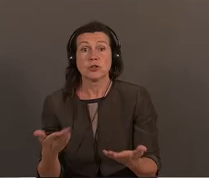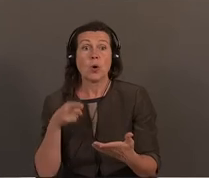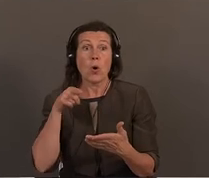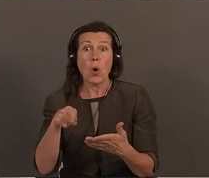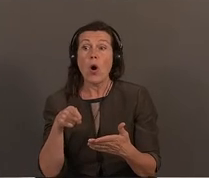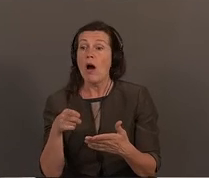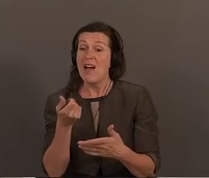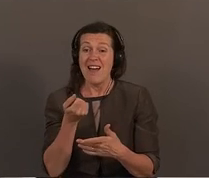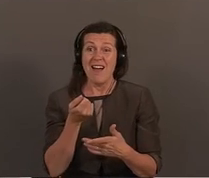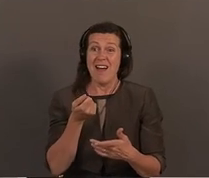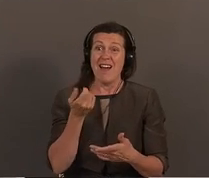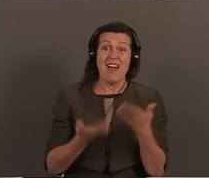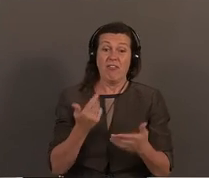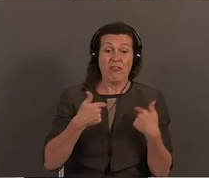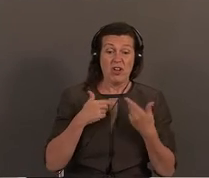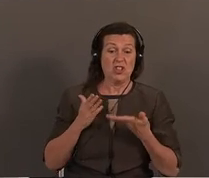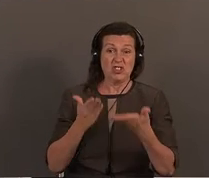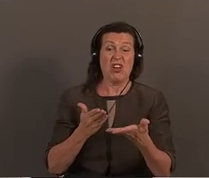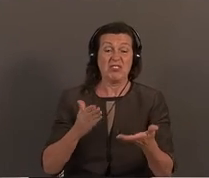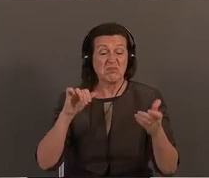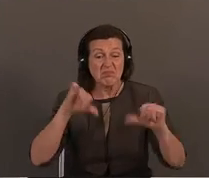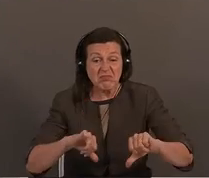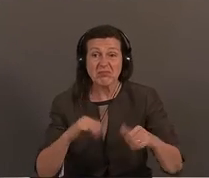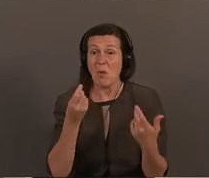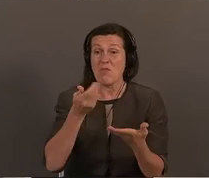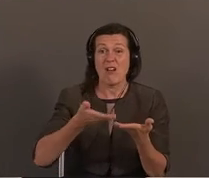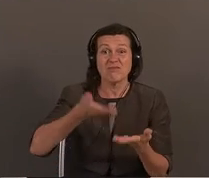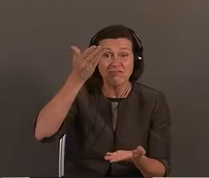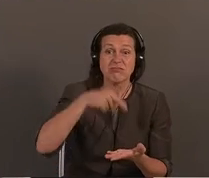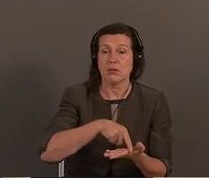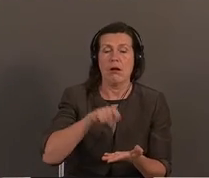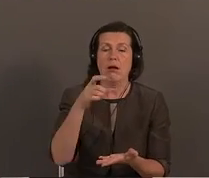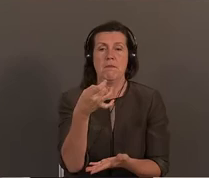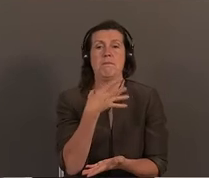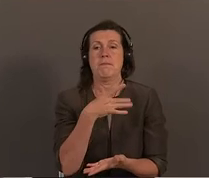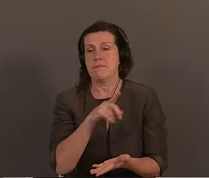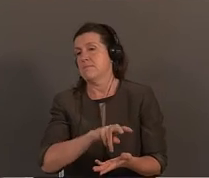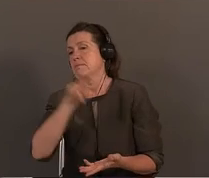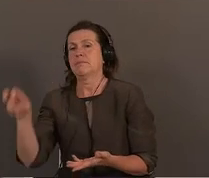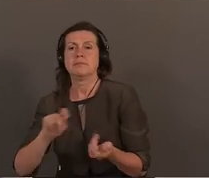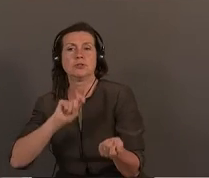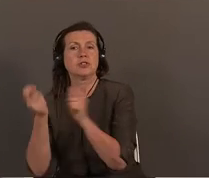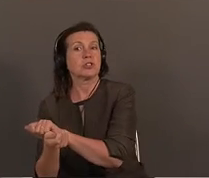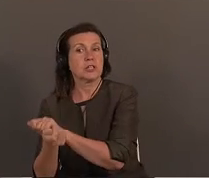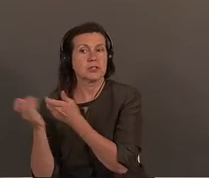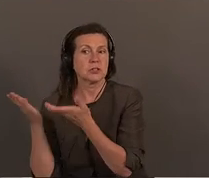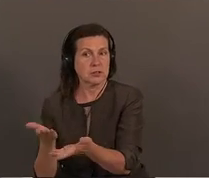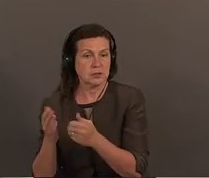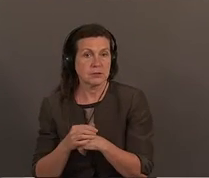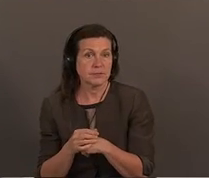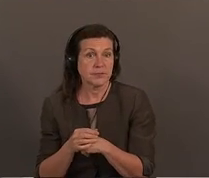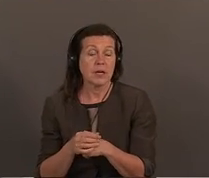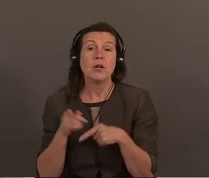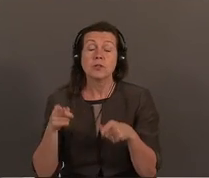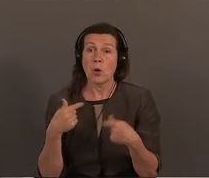shift to others. And I totally agree with Madame on my right about the need to facilitate moving from